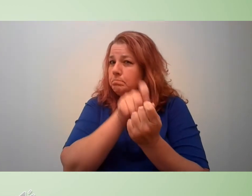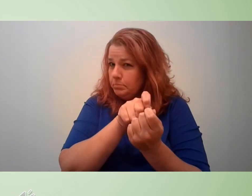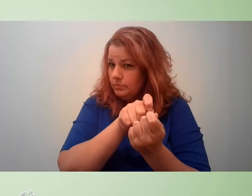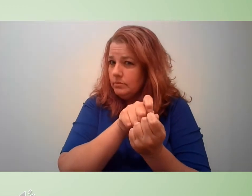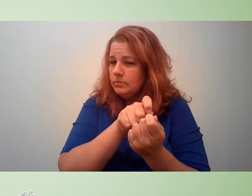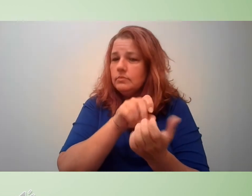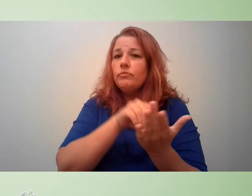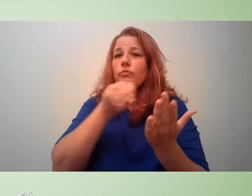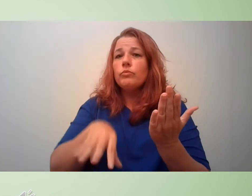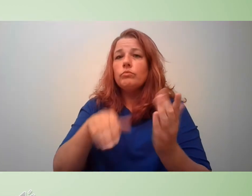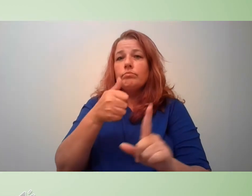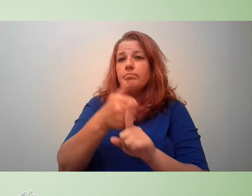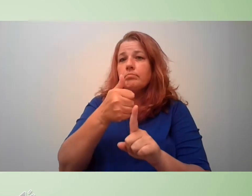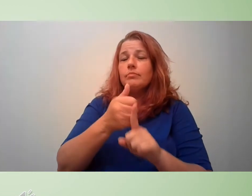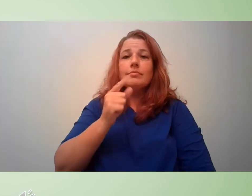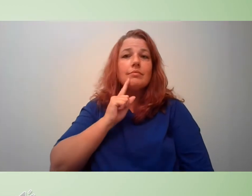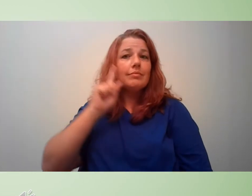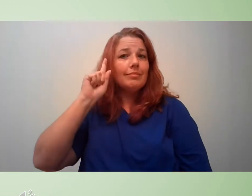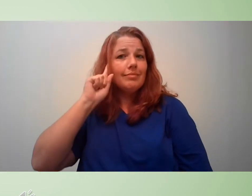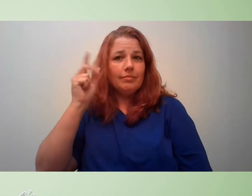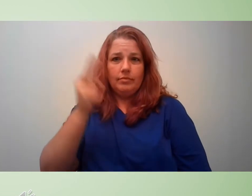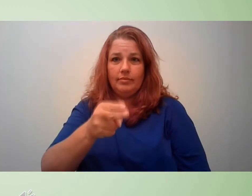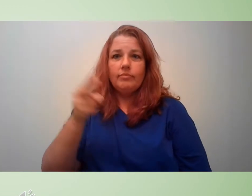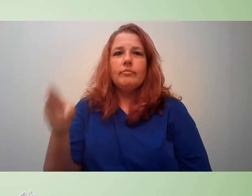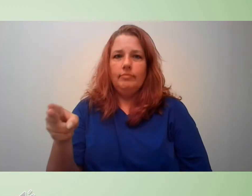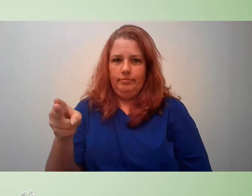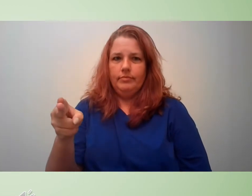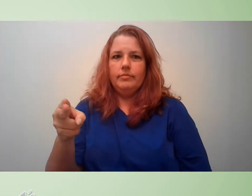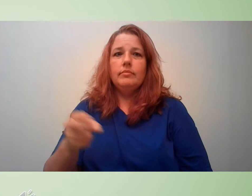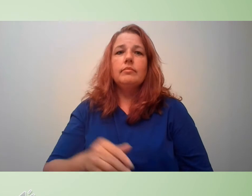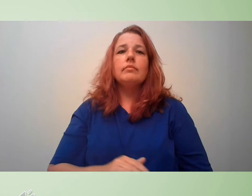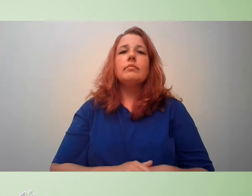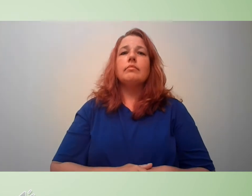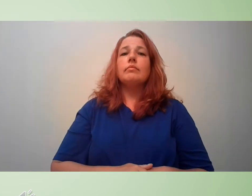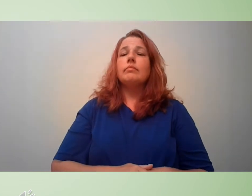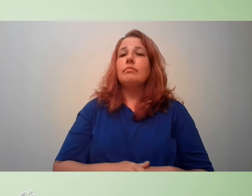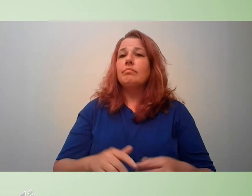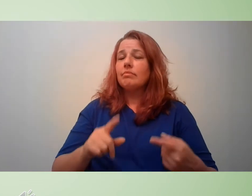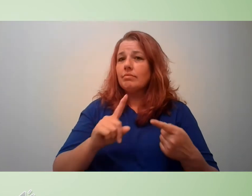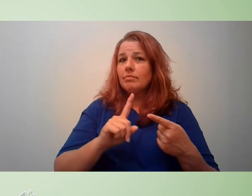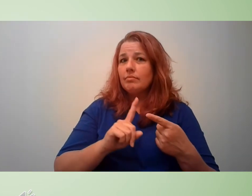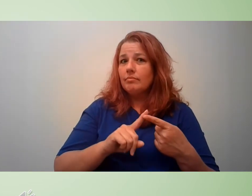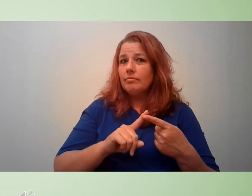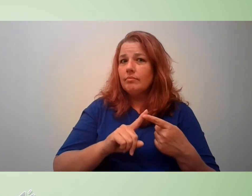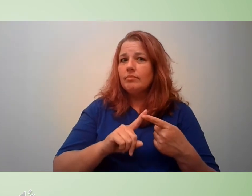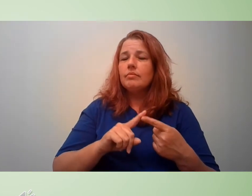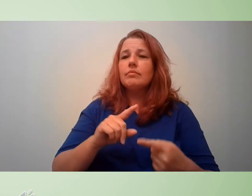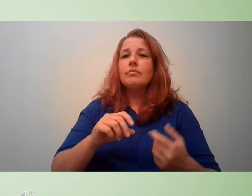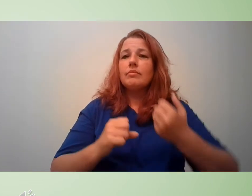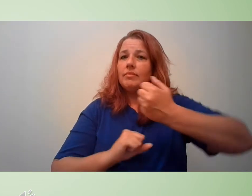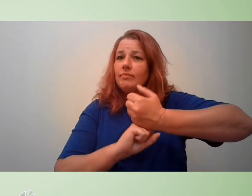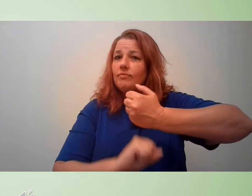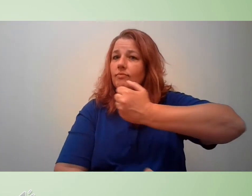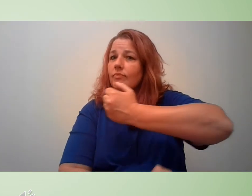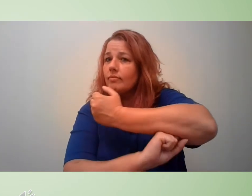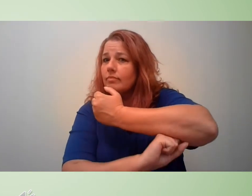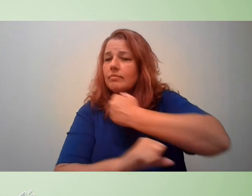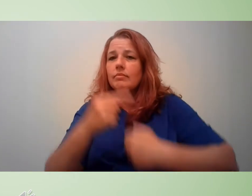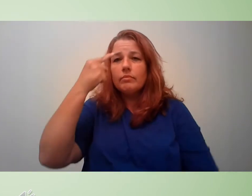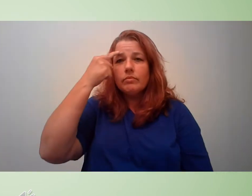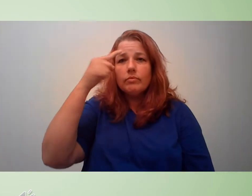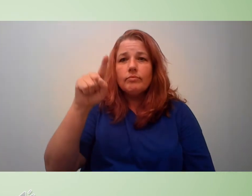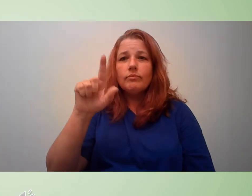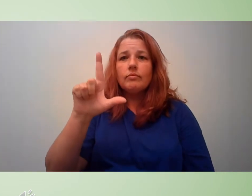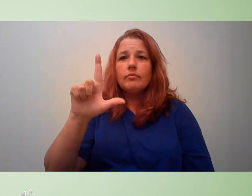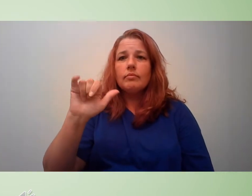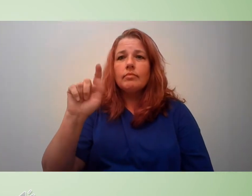through 5, and Fingerspelling Our Way to Reading, used in pre-K through 2nd grades. These programs focus on developing